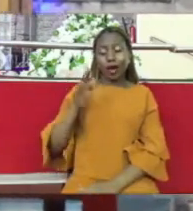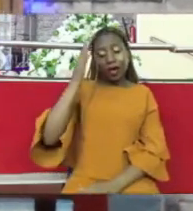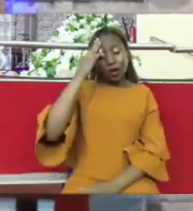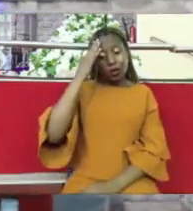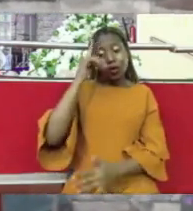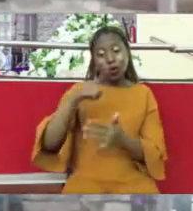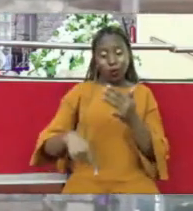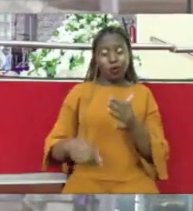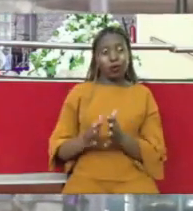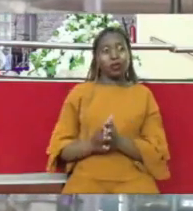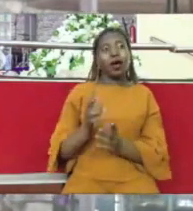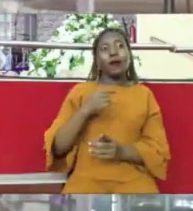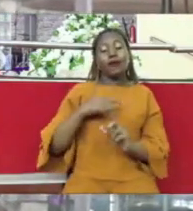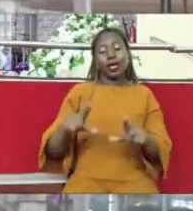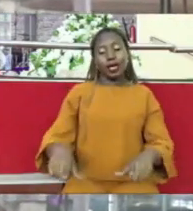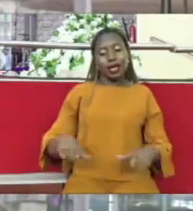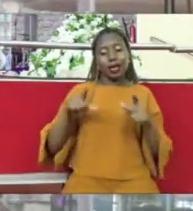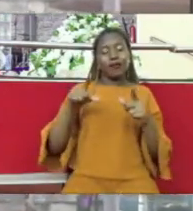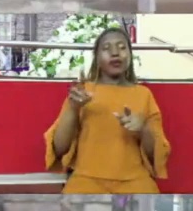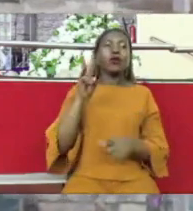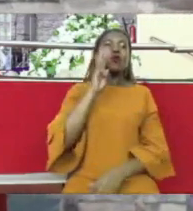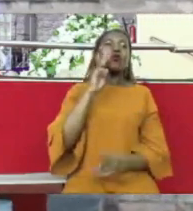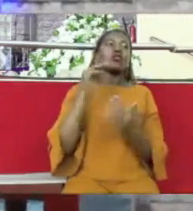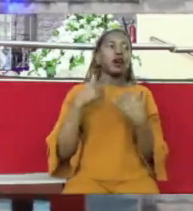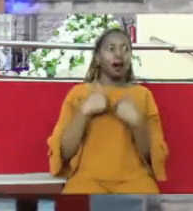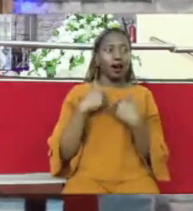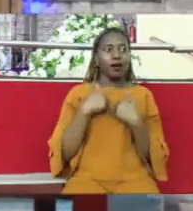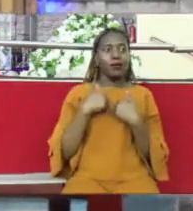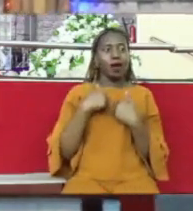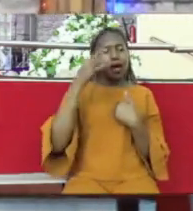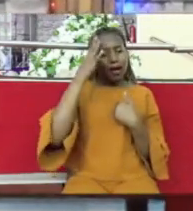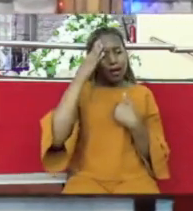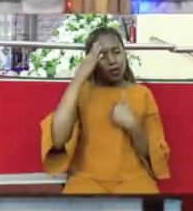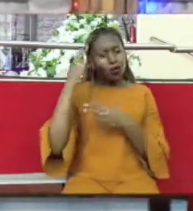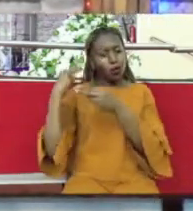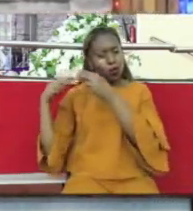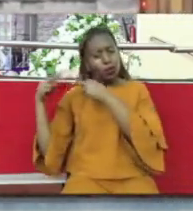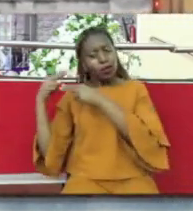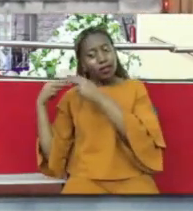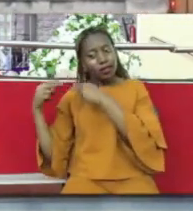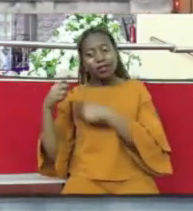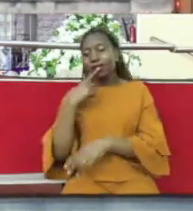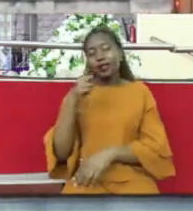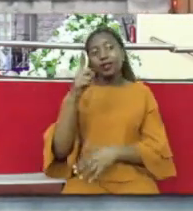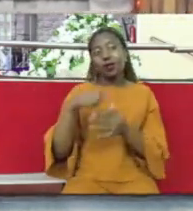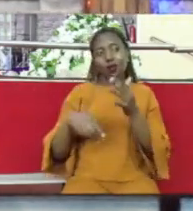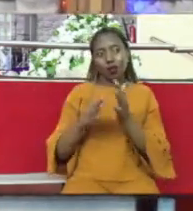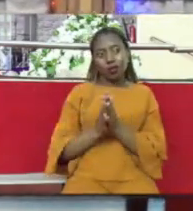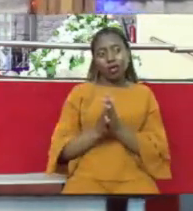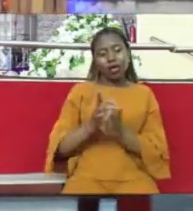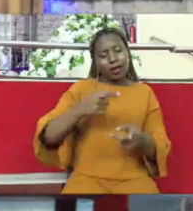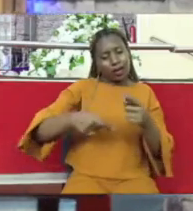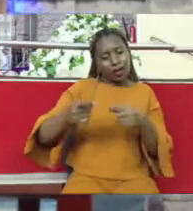water. Anamwambia yule mwanamke na maji ya uzima. And you know, history says that the well of Jacob, na historia yasema kwamba kile kisima